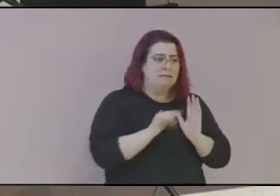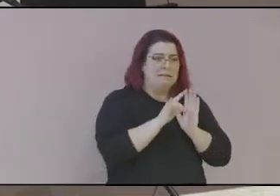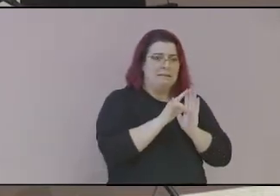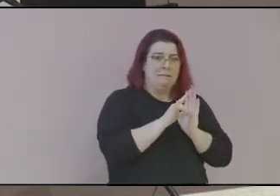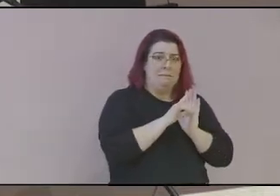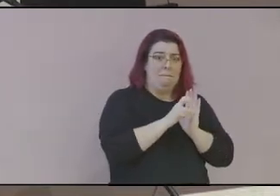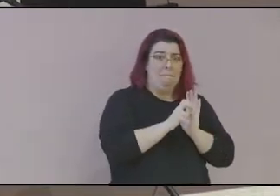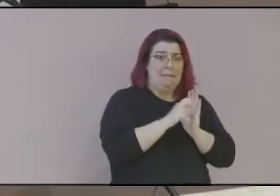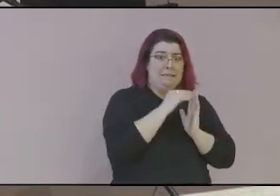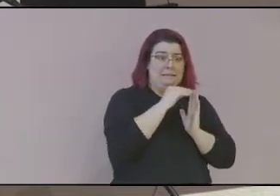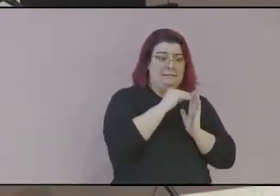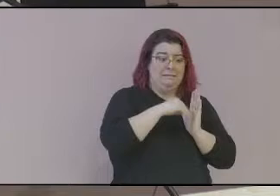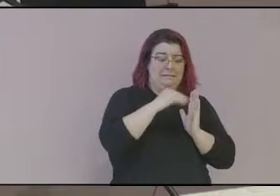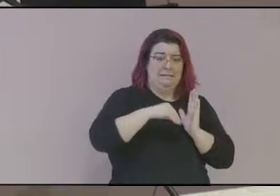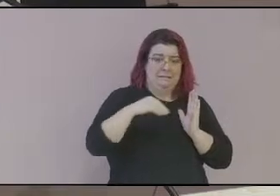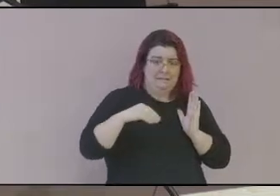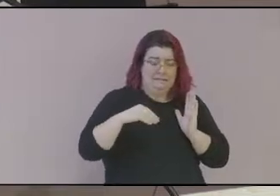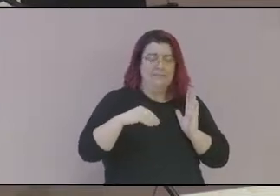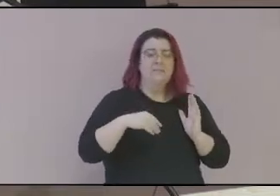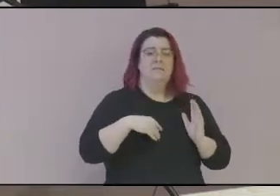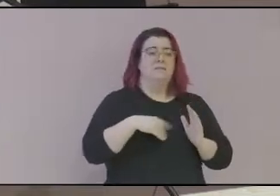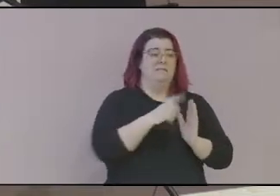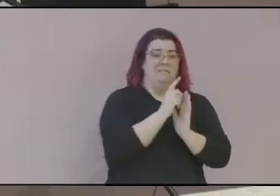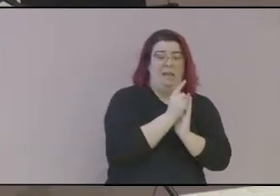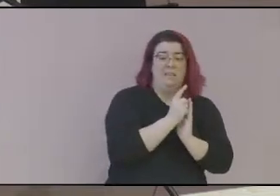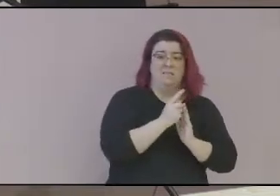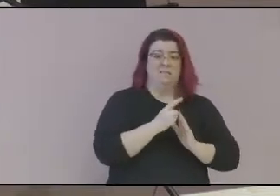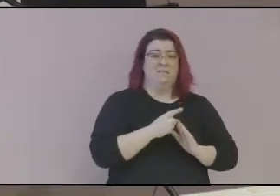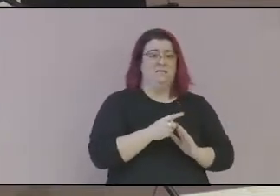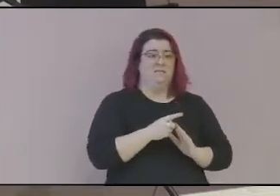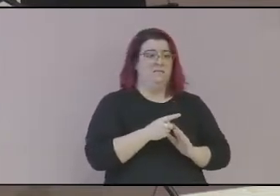were supposed to be private, had been archived. So there was